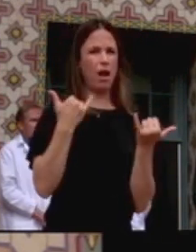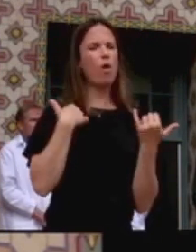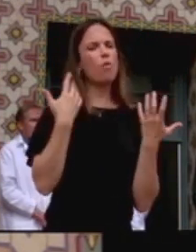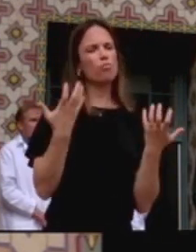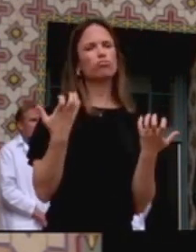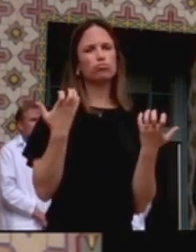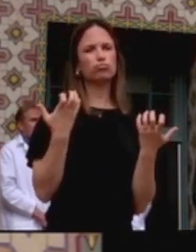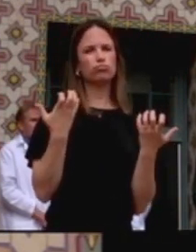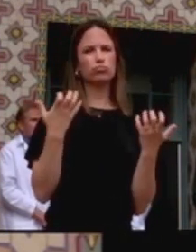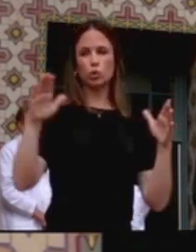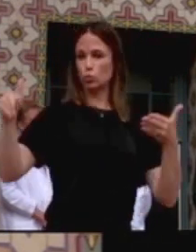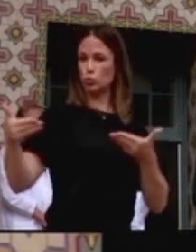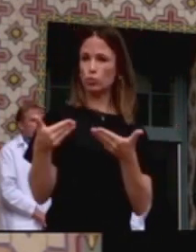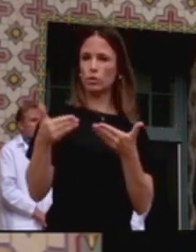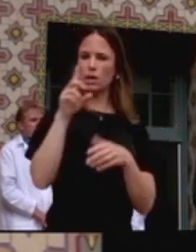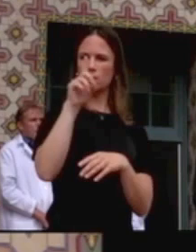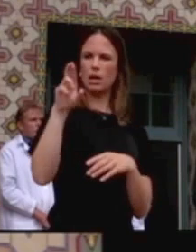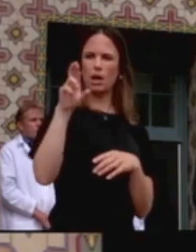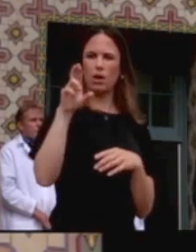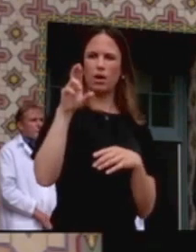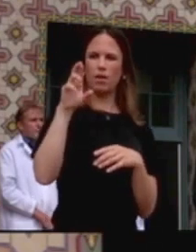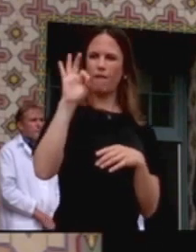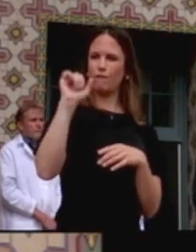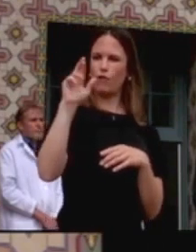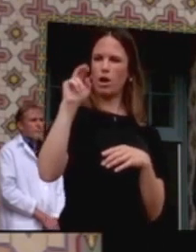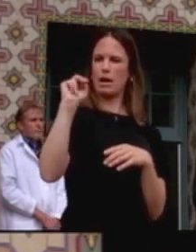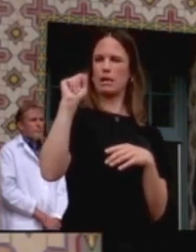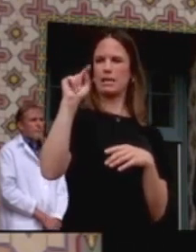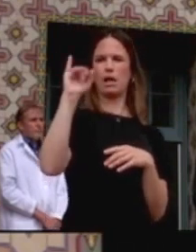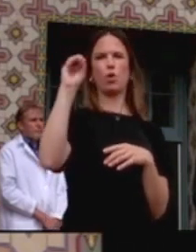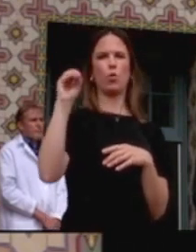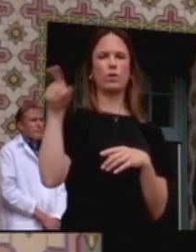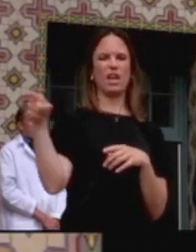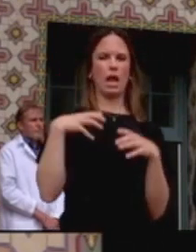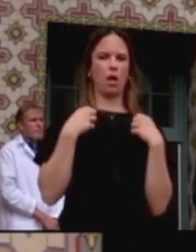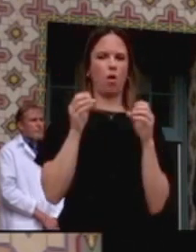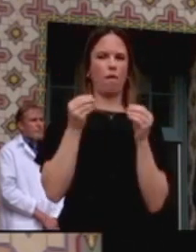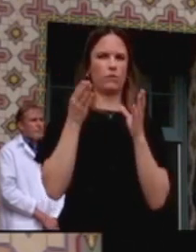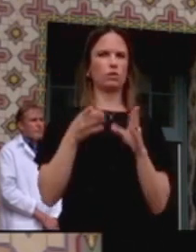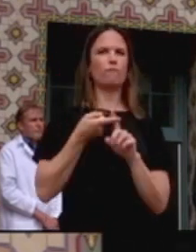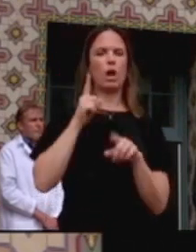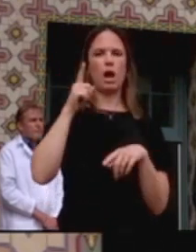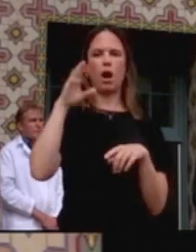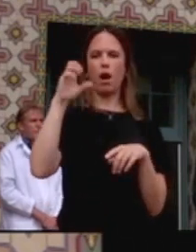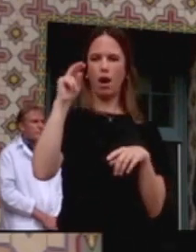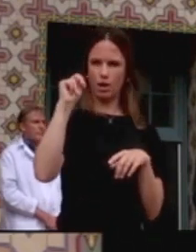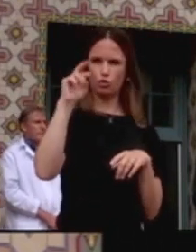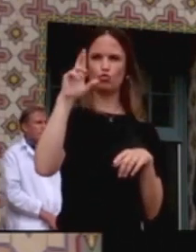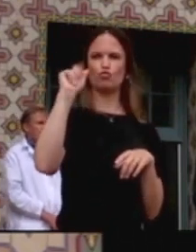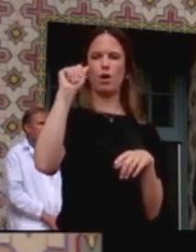to introduce Dr. Chris Farnitano, health officer from Contra Costa County.